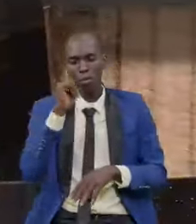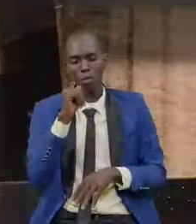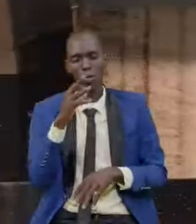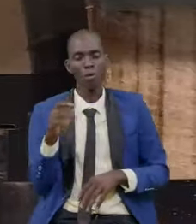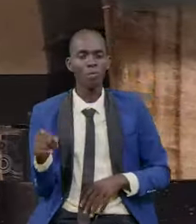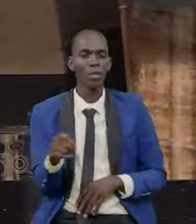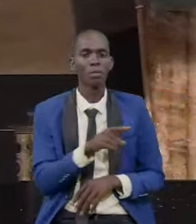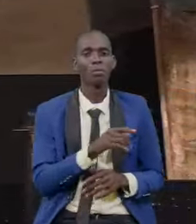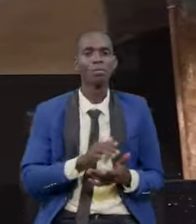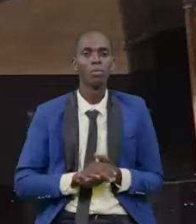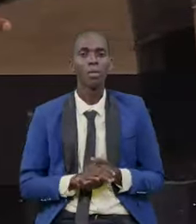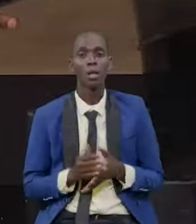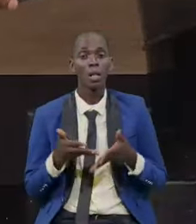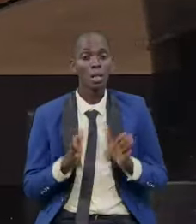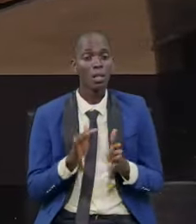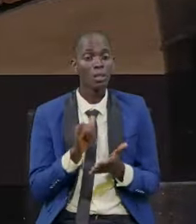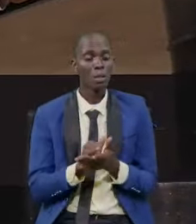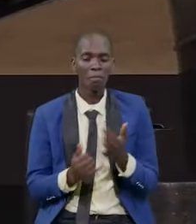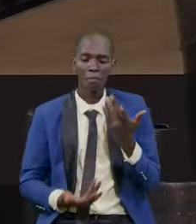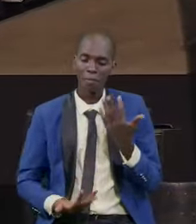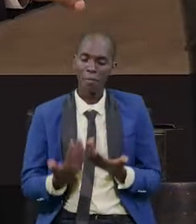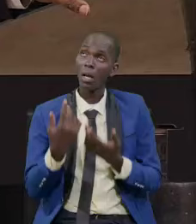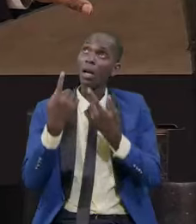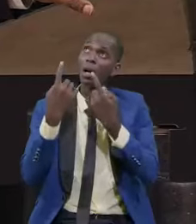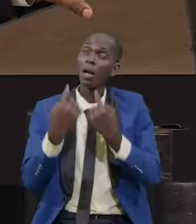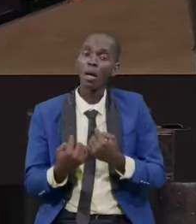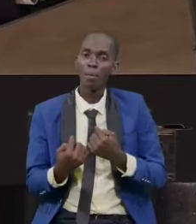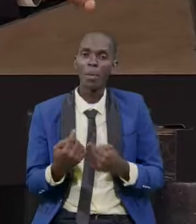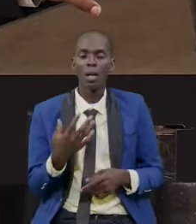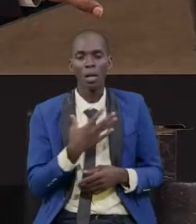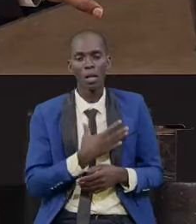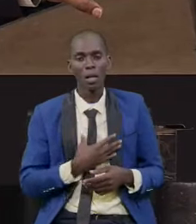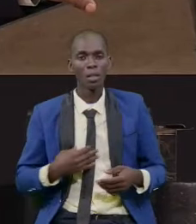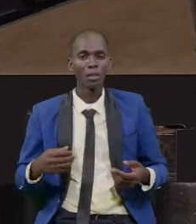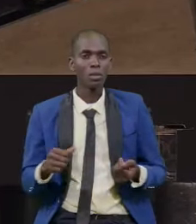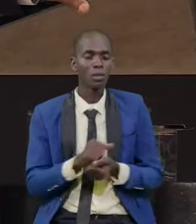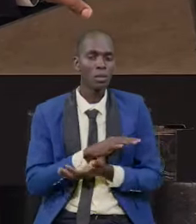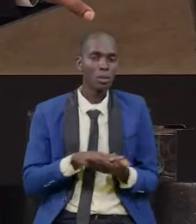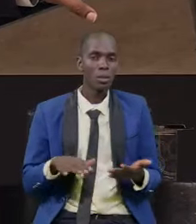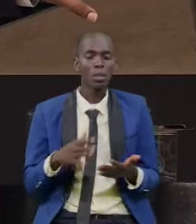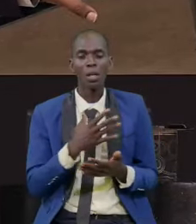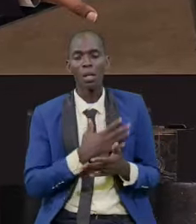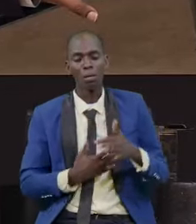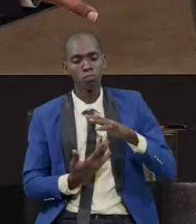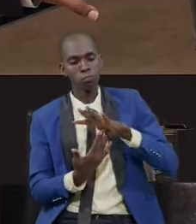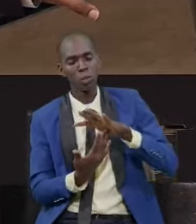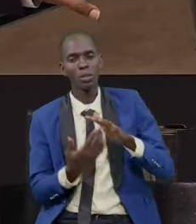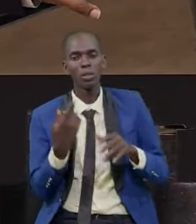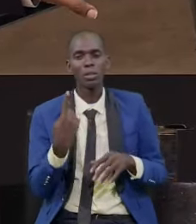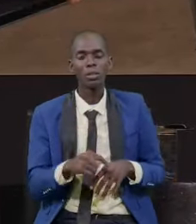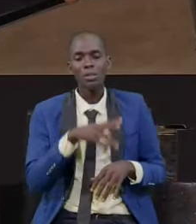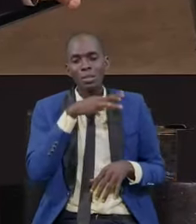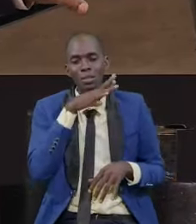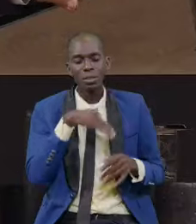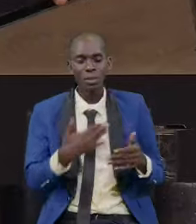of them. Let that fire come and destroy and burn up the chaff in